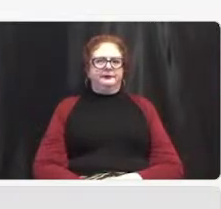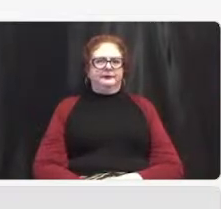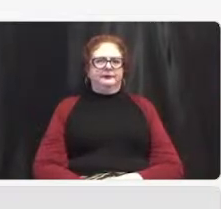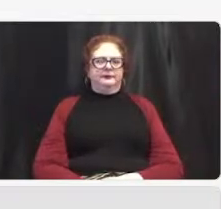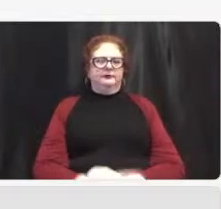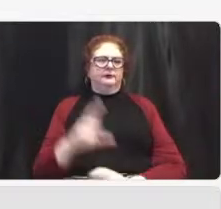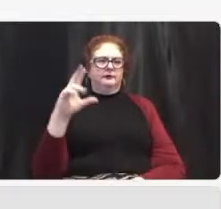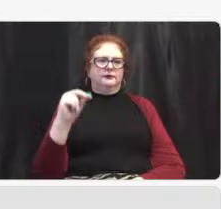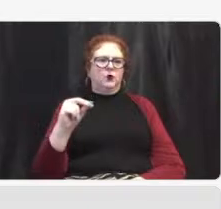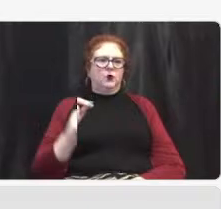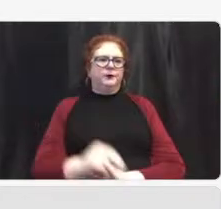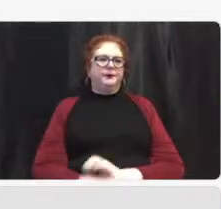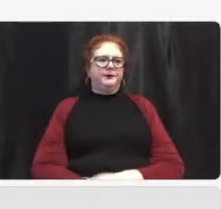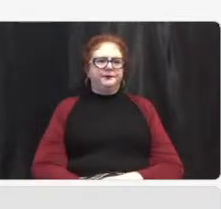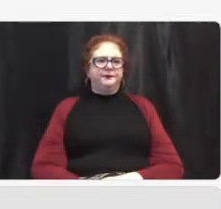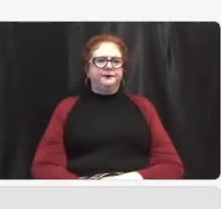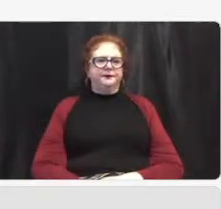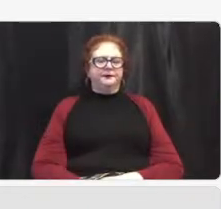No.